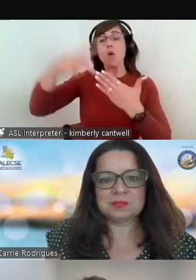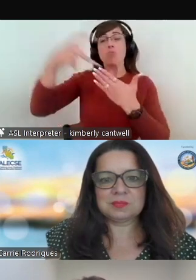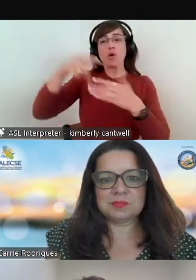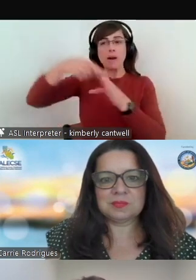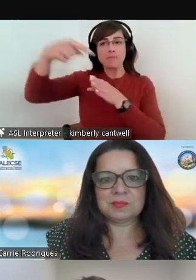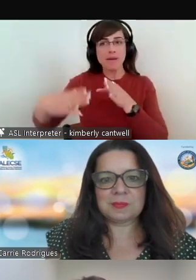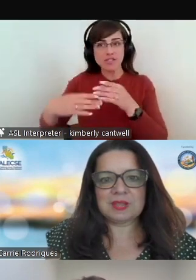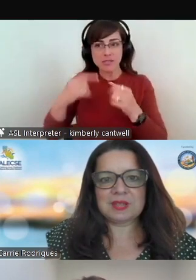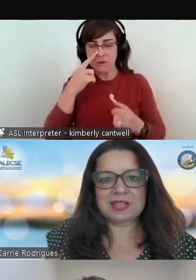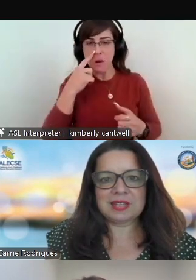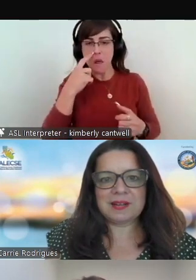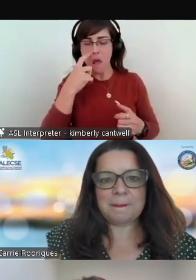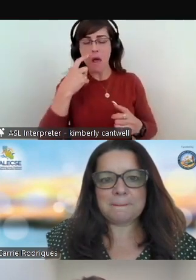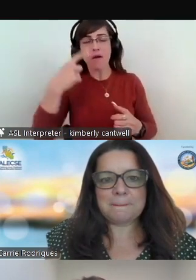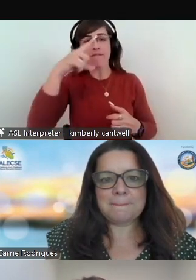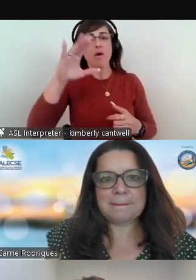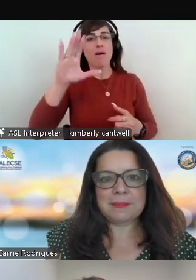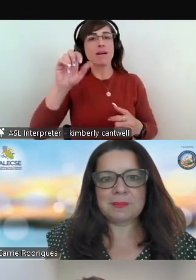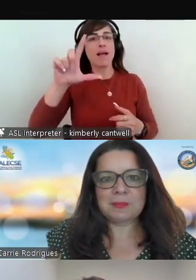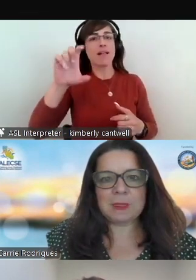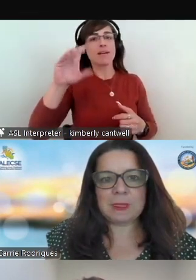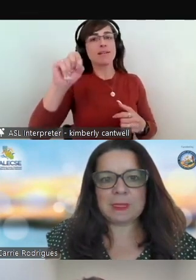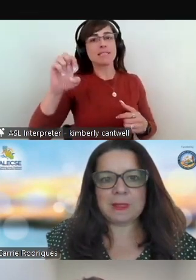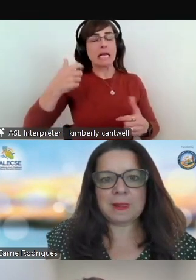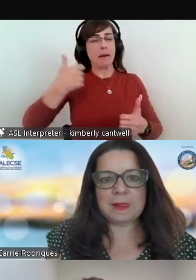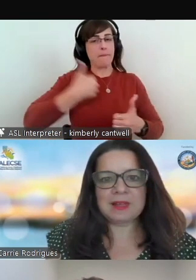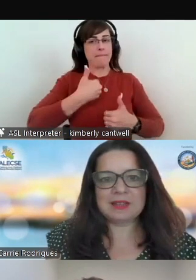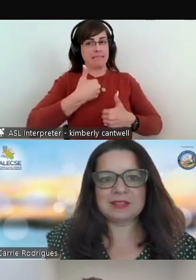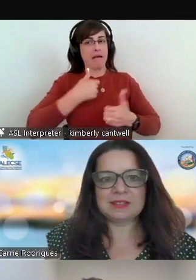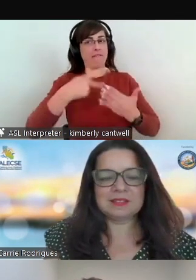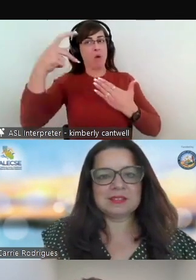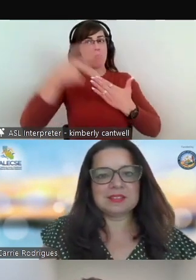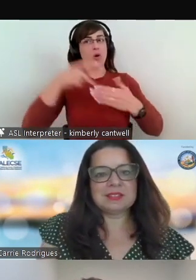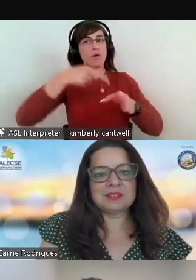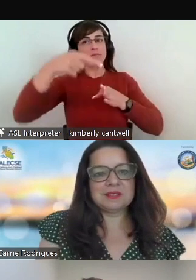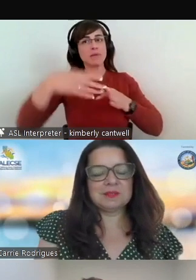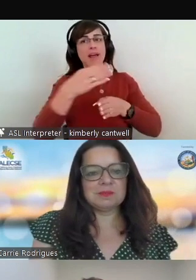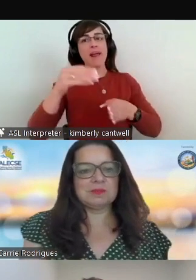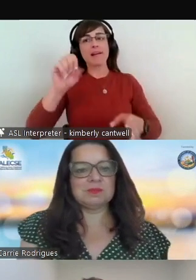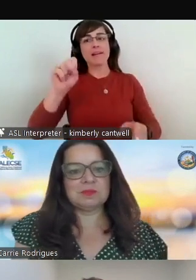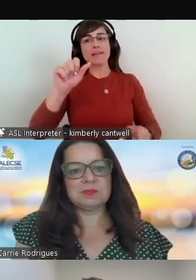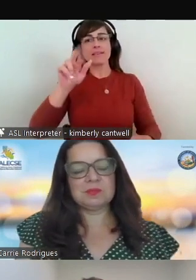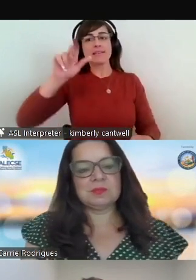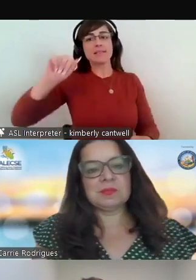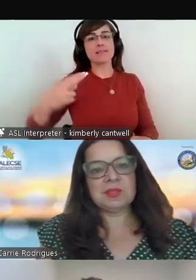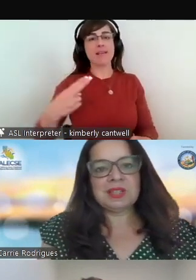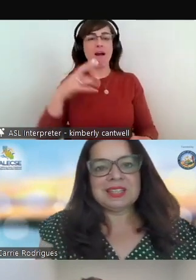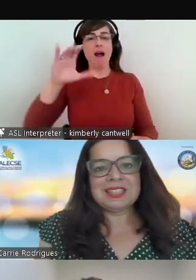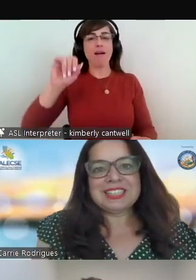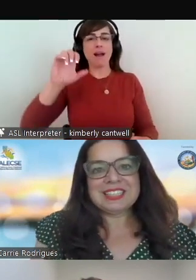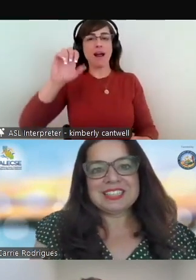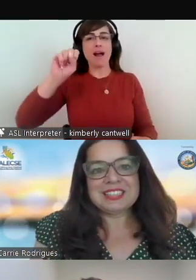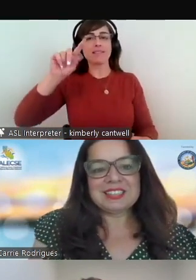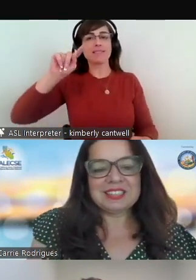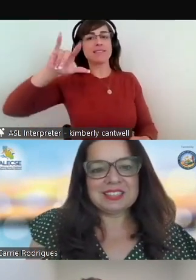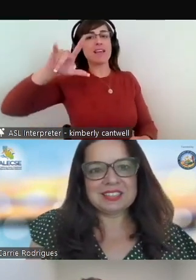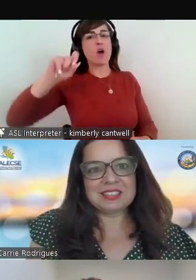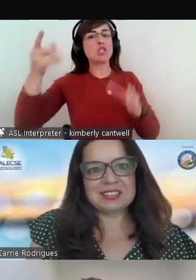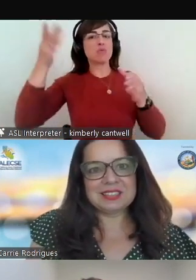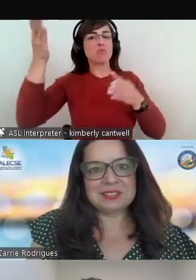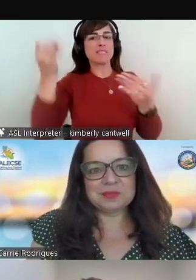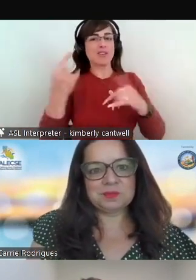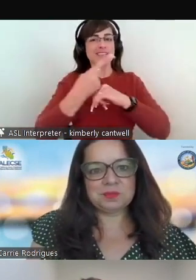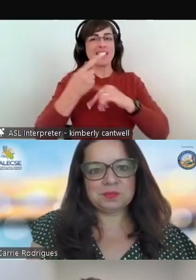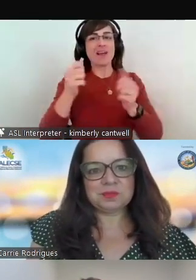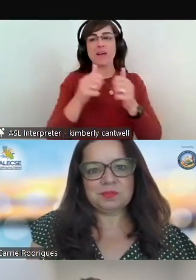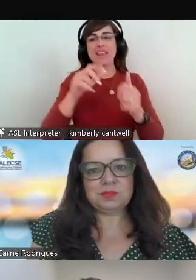specialist for CalECSE, along with myself as program specialist, and Sarah Castillo, but she's also our presenter today, along